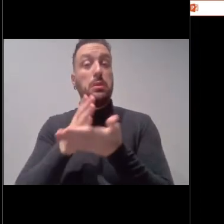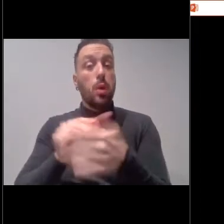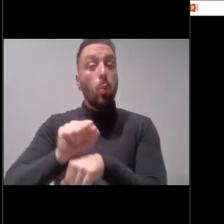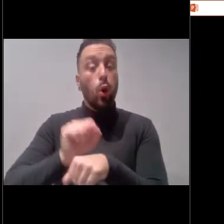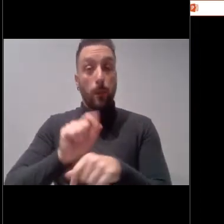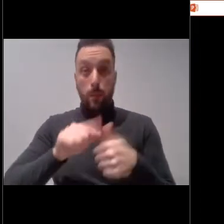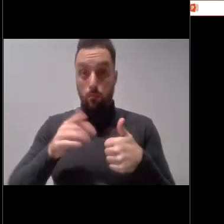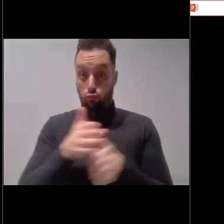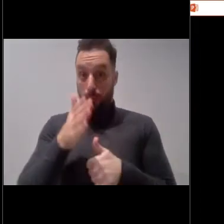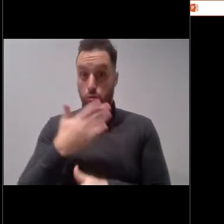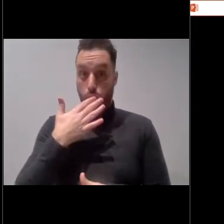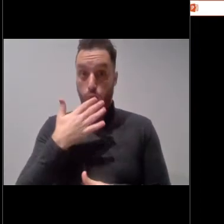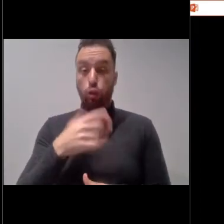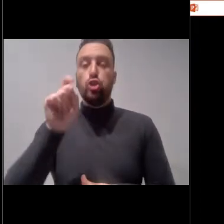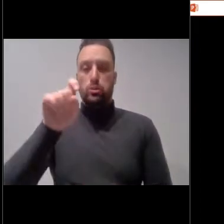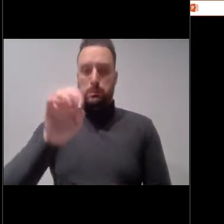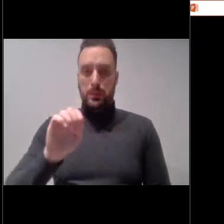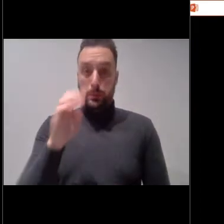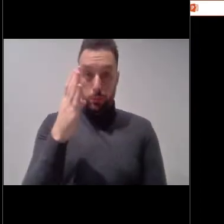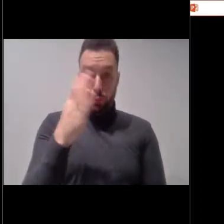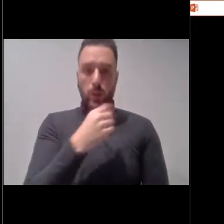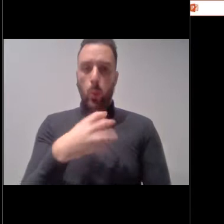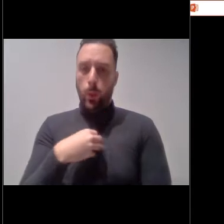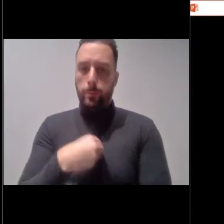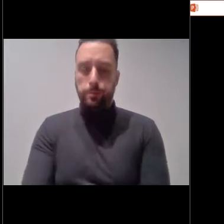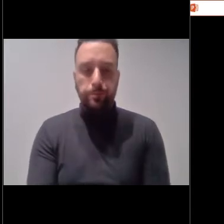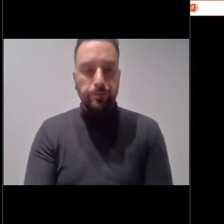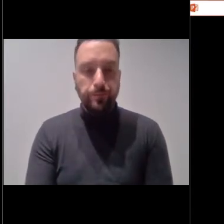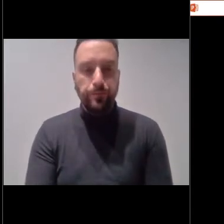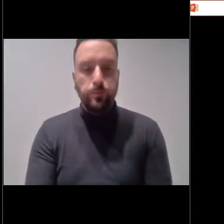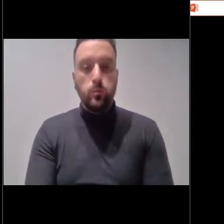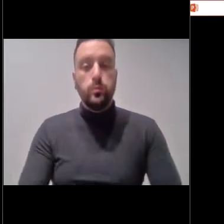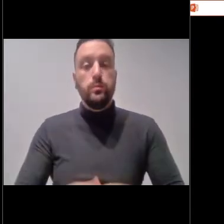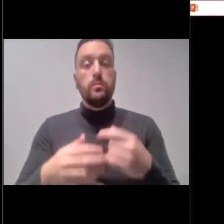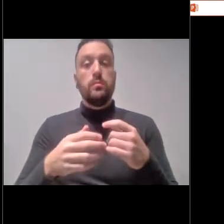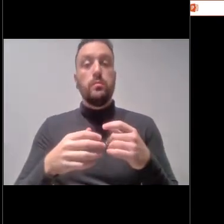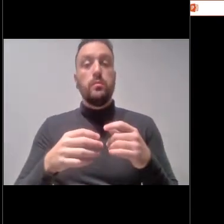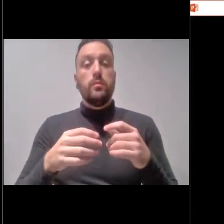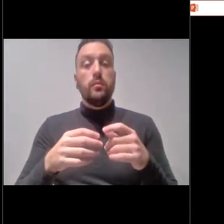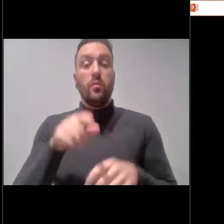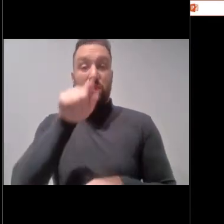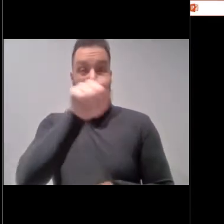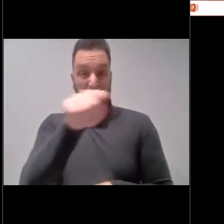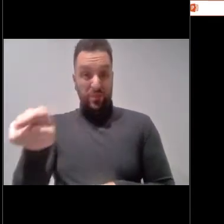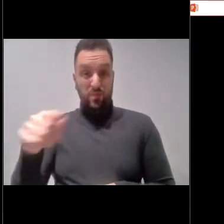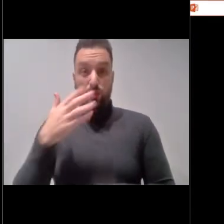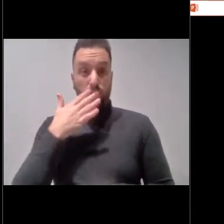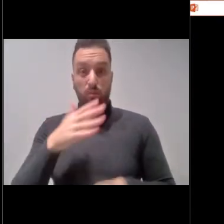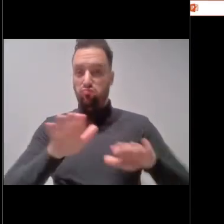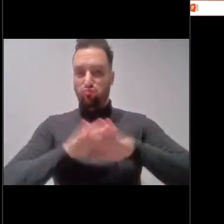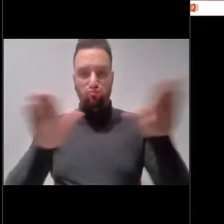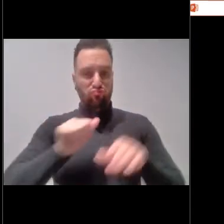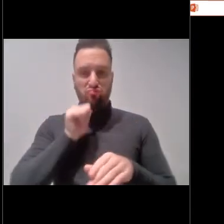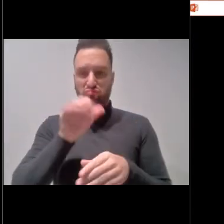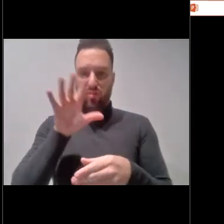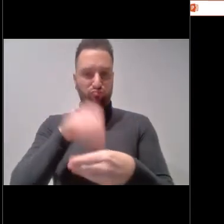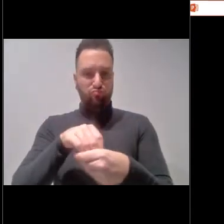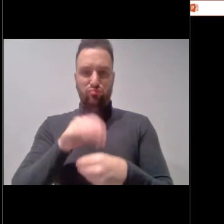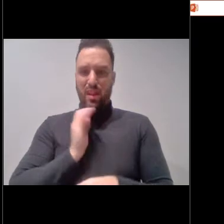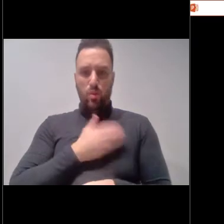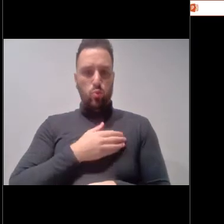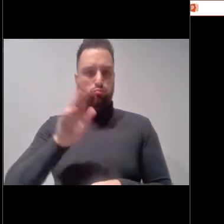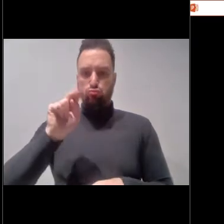color on the page should be the blue and the white. And there are also non-brand colors like pink, purple, and orange. And